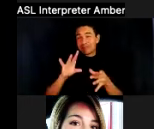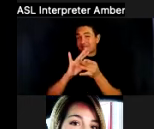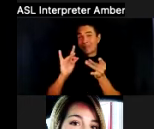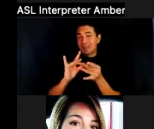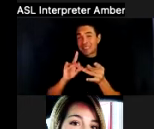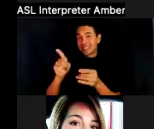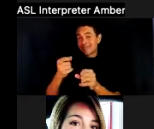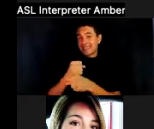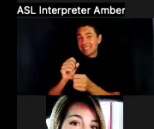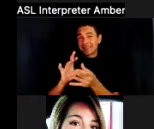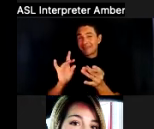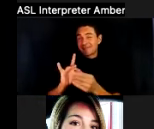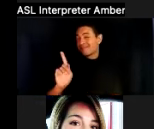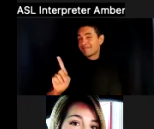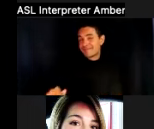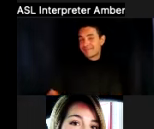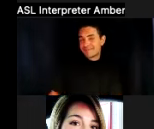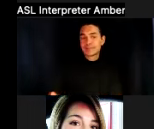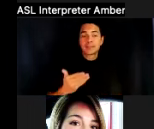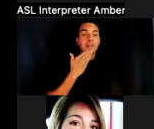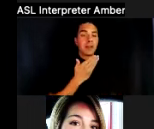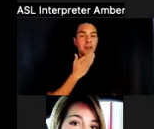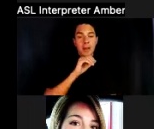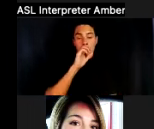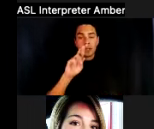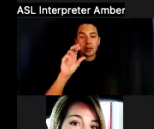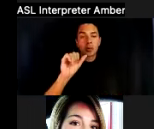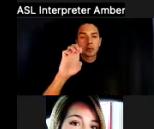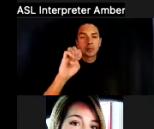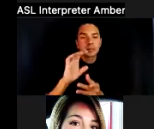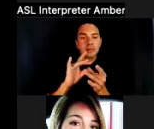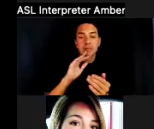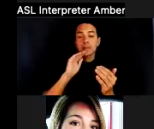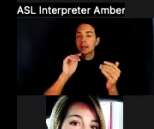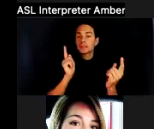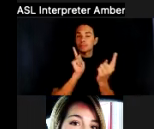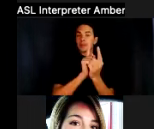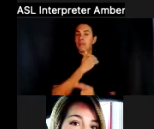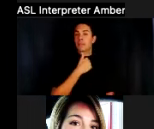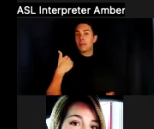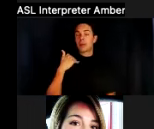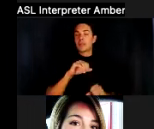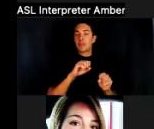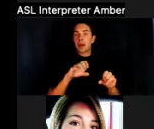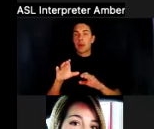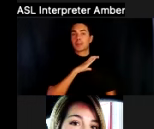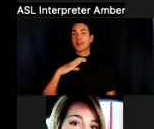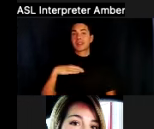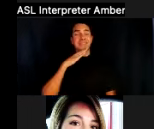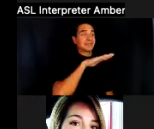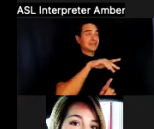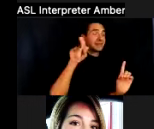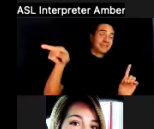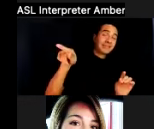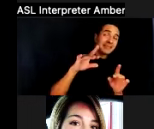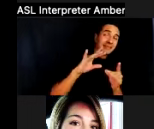right? Yeah, thank you, Rose. So Rose is saying approach a member of the powwow committee too to share about the inappropriate comment or